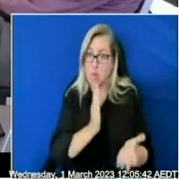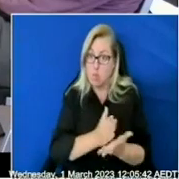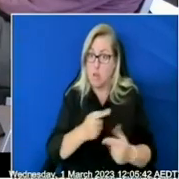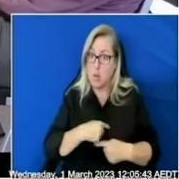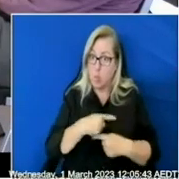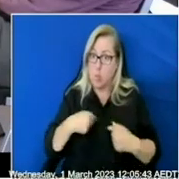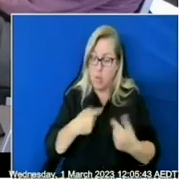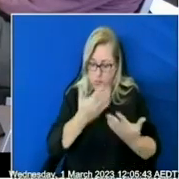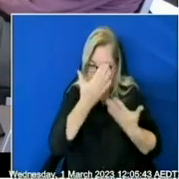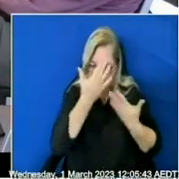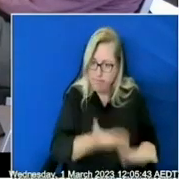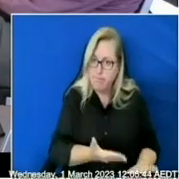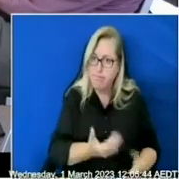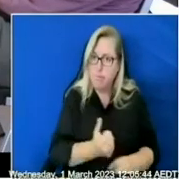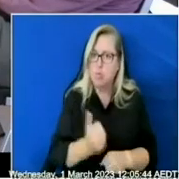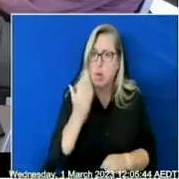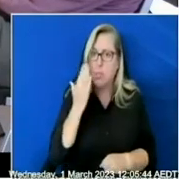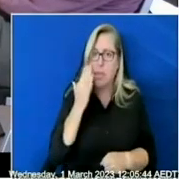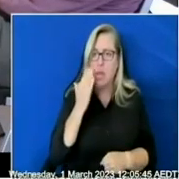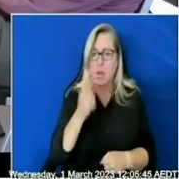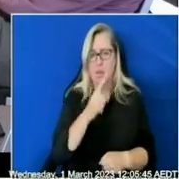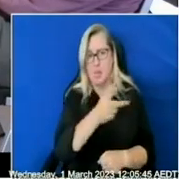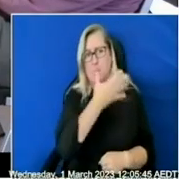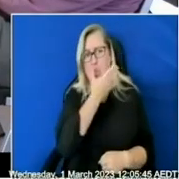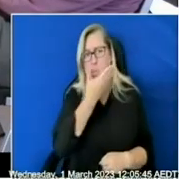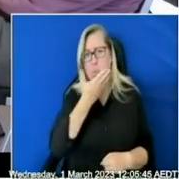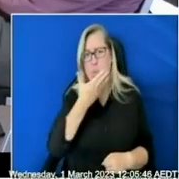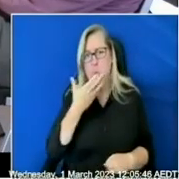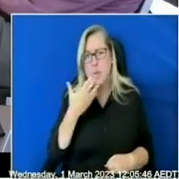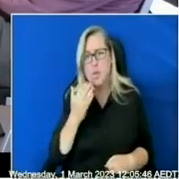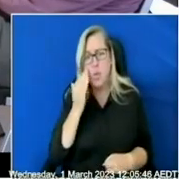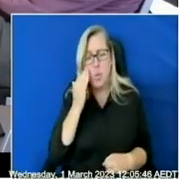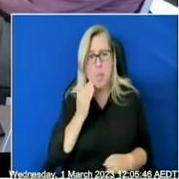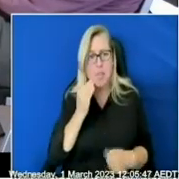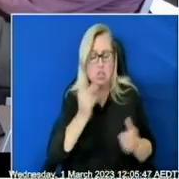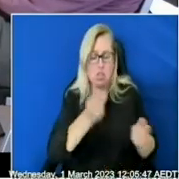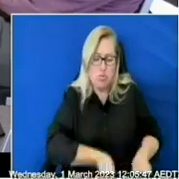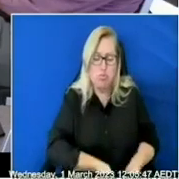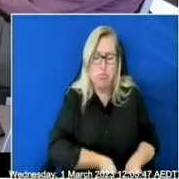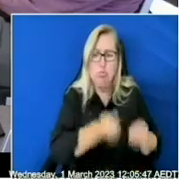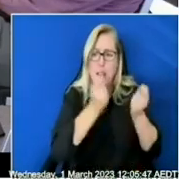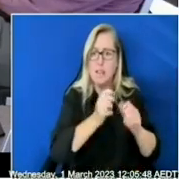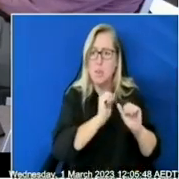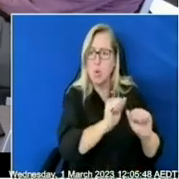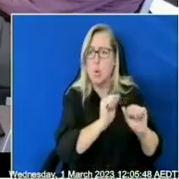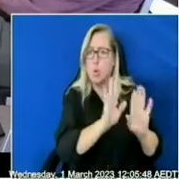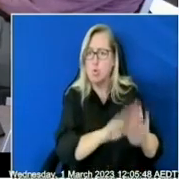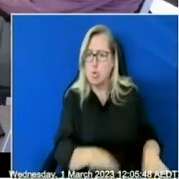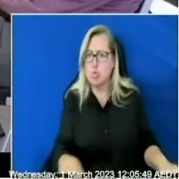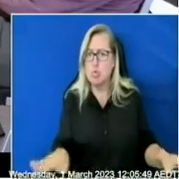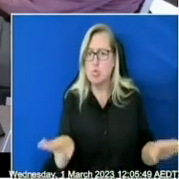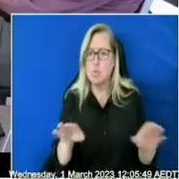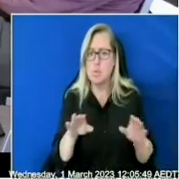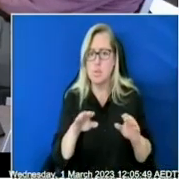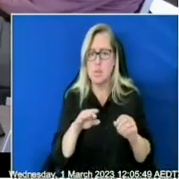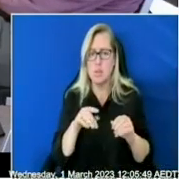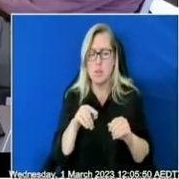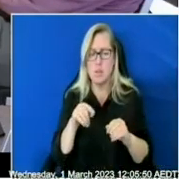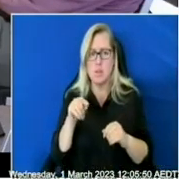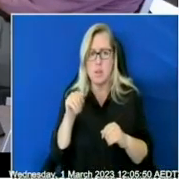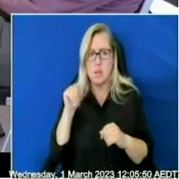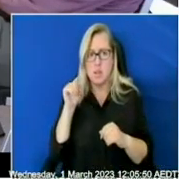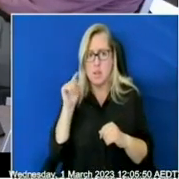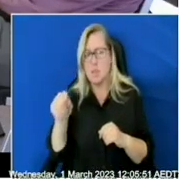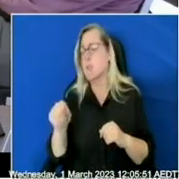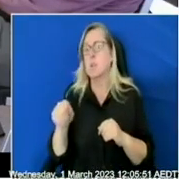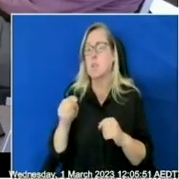an amazing woman who raised her children. She was an amazing horsewoman. She walked to Hayward and back. Yeah, you know? To feed her kids. The kids went to